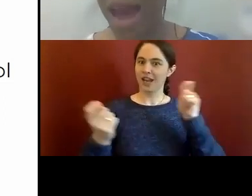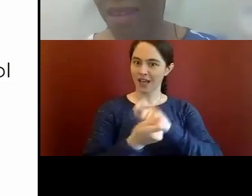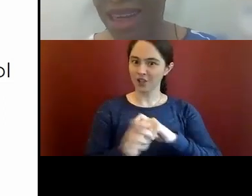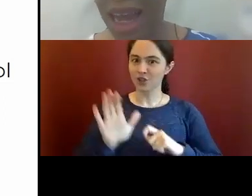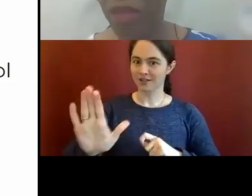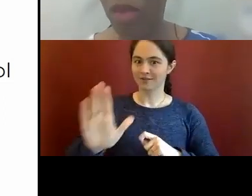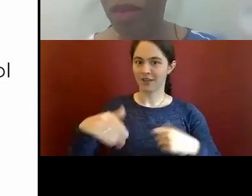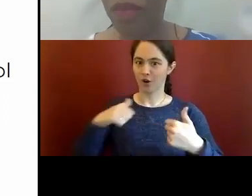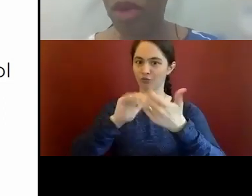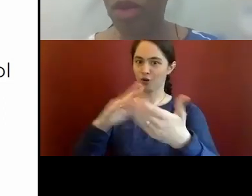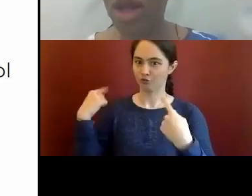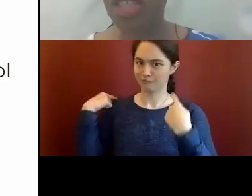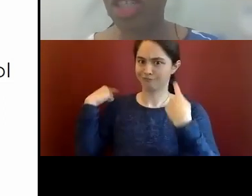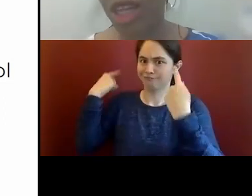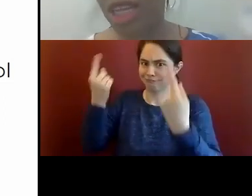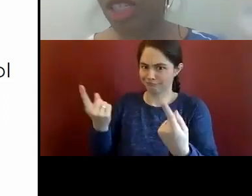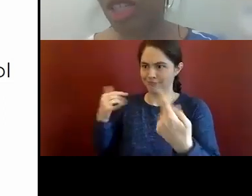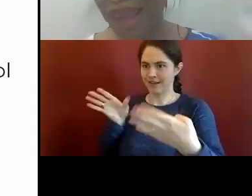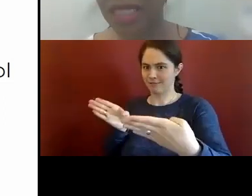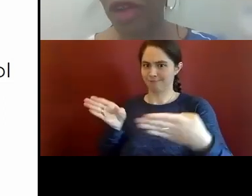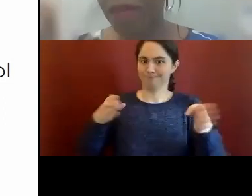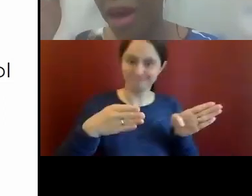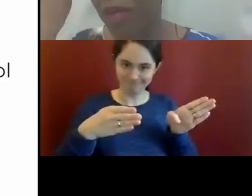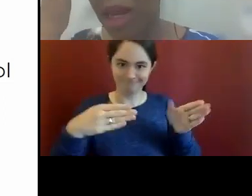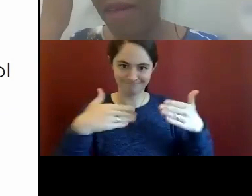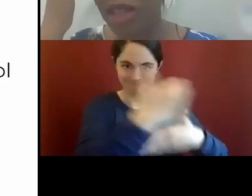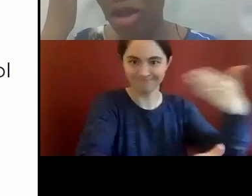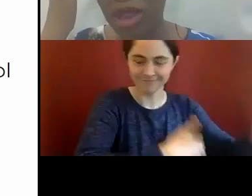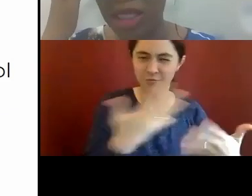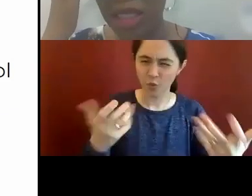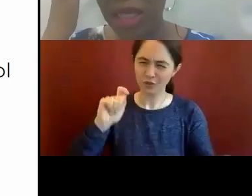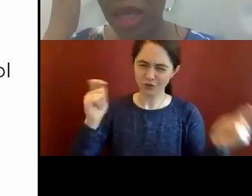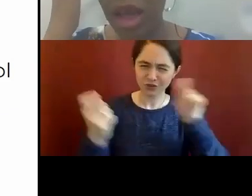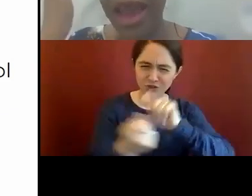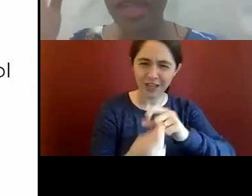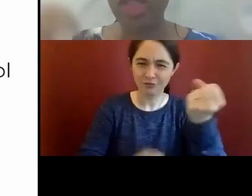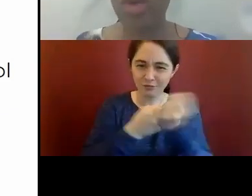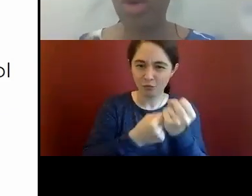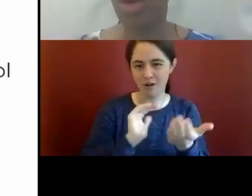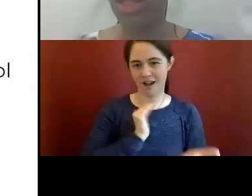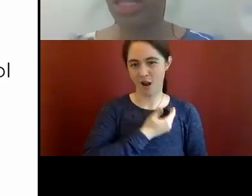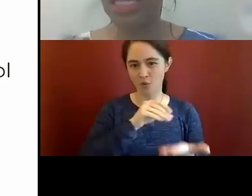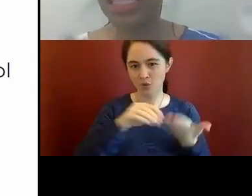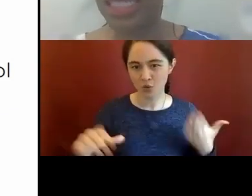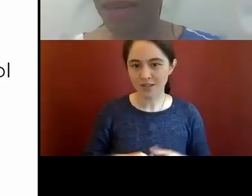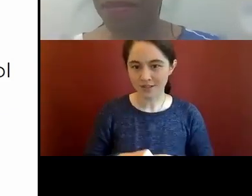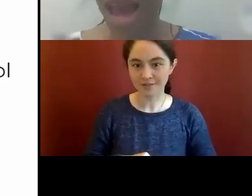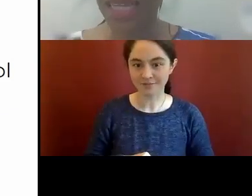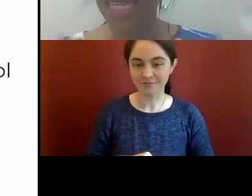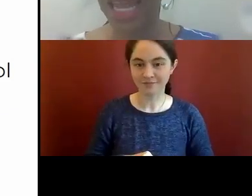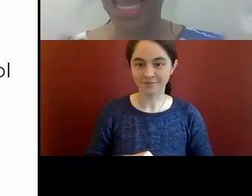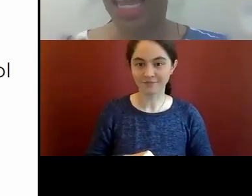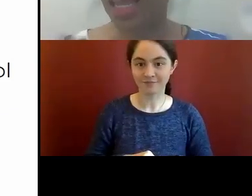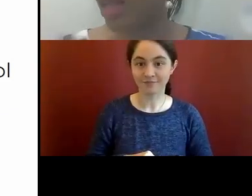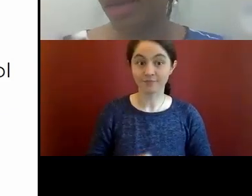the paradigm. We want to change things for the betterment of our students. And so the state